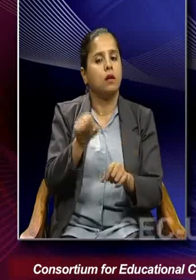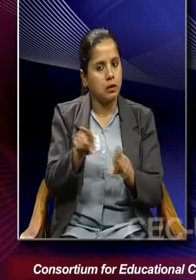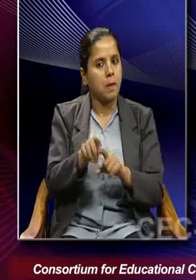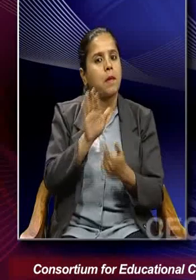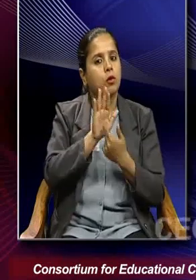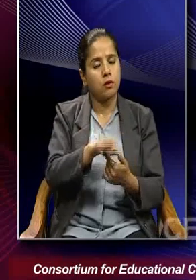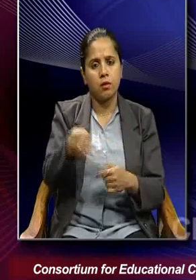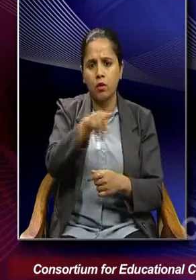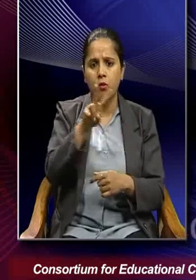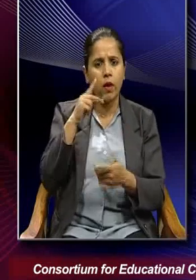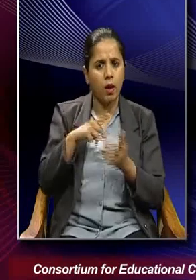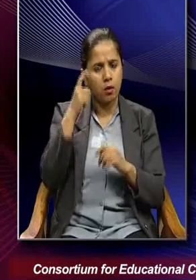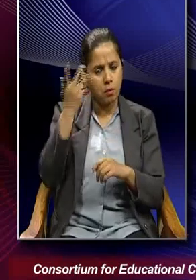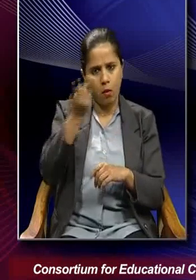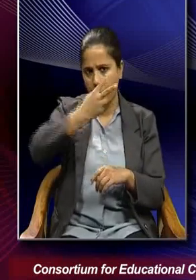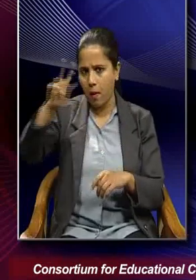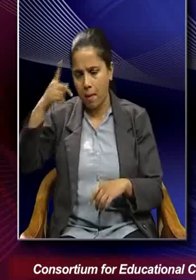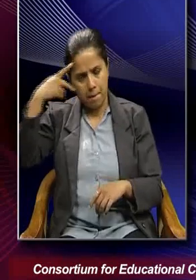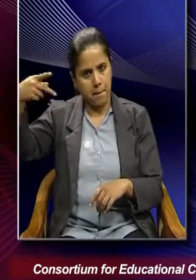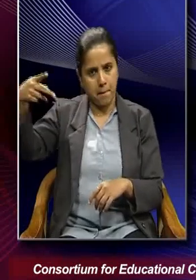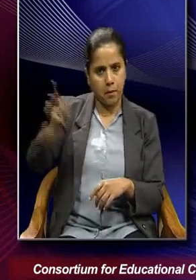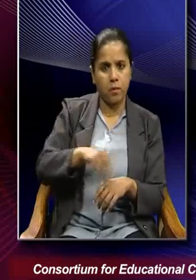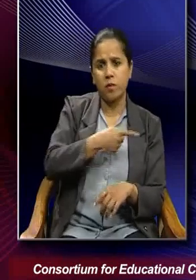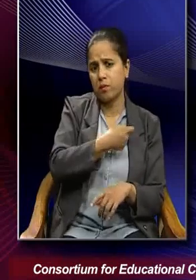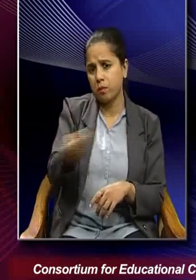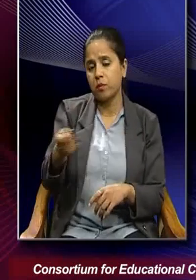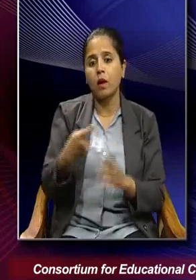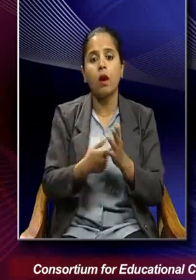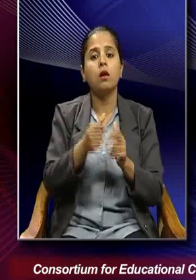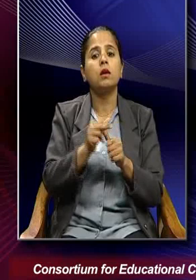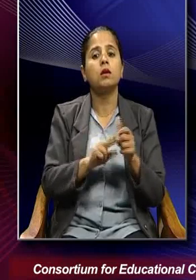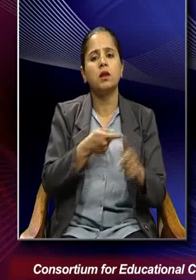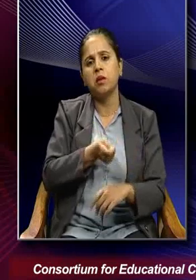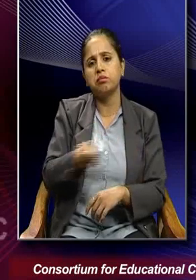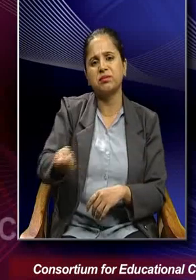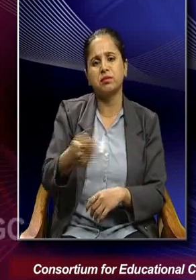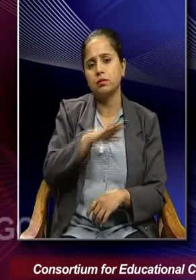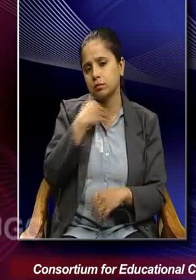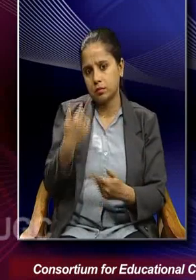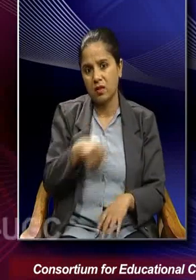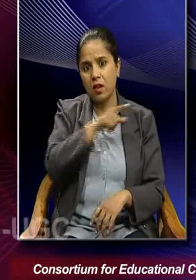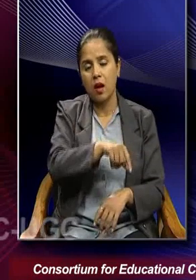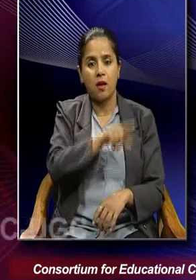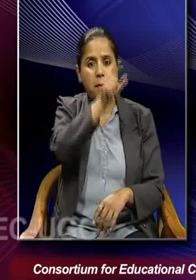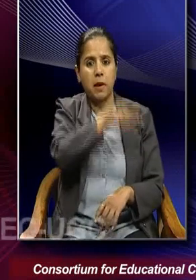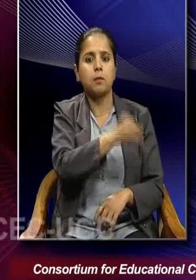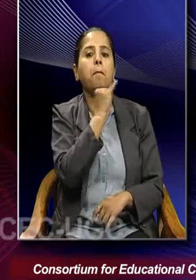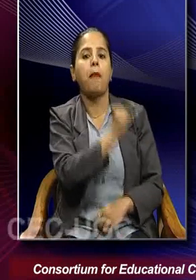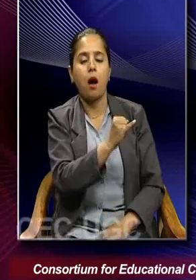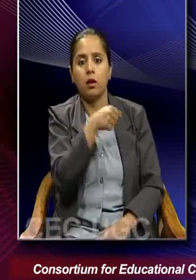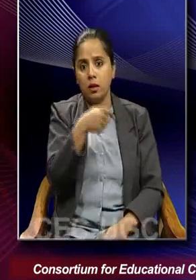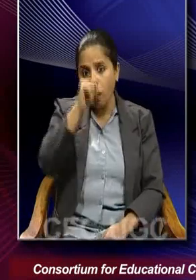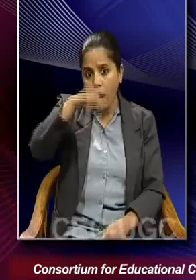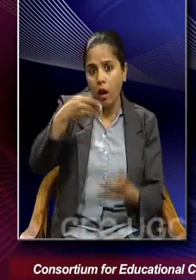Vinod Khanna, then he comes back to India and is killed by Ranjit, who is a villain. And later his son in India,